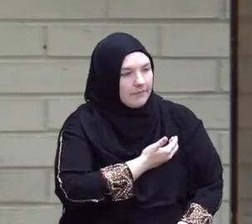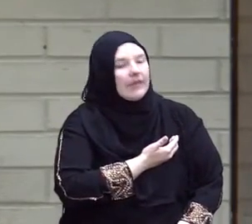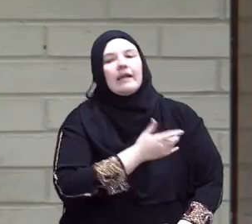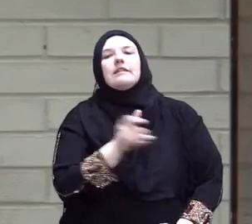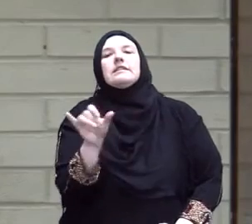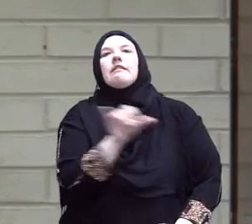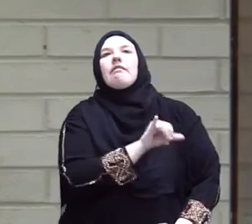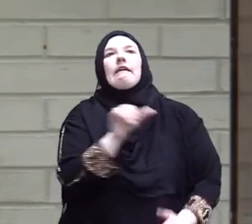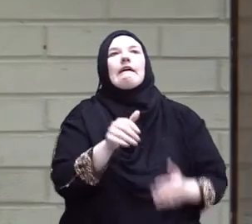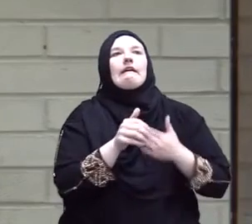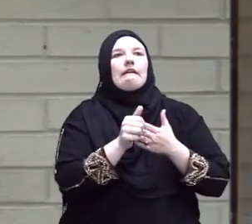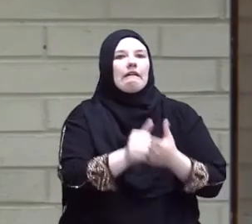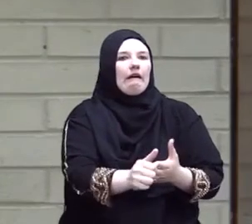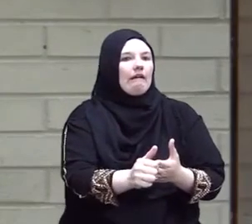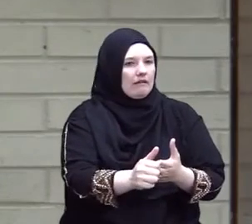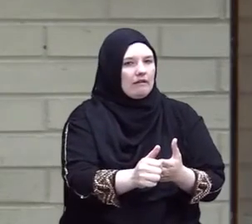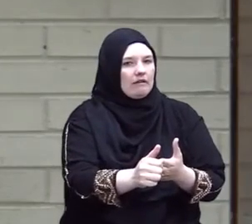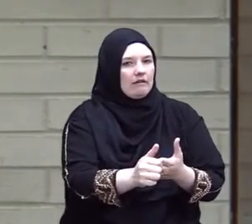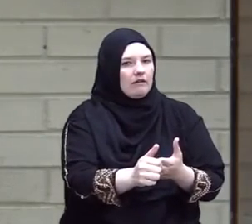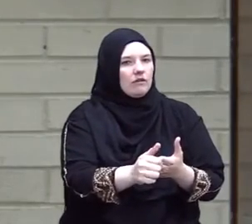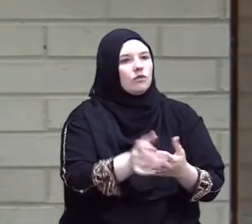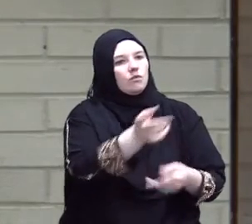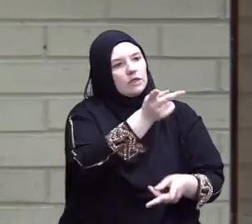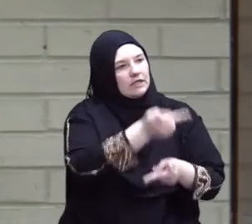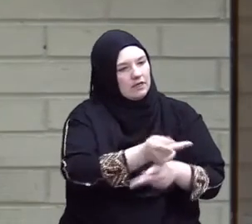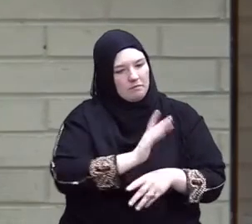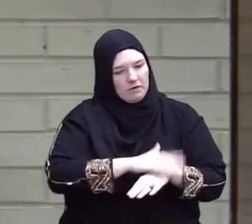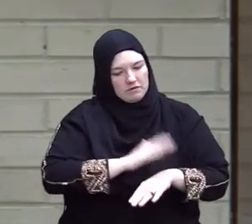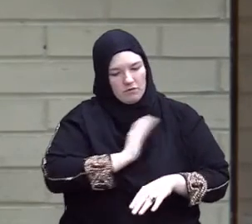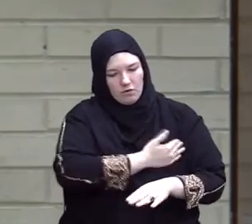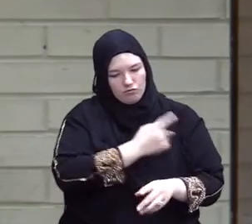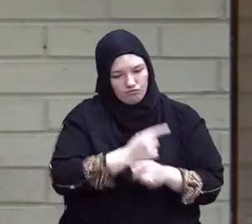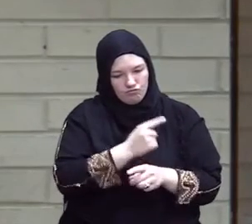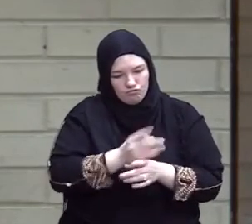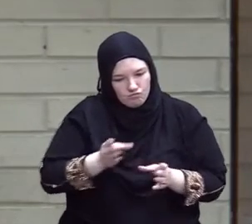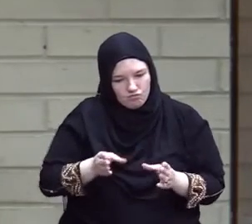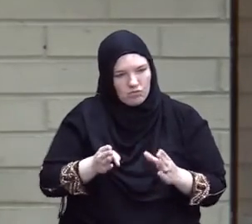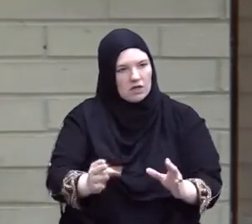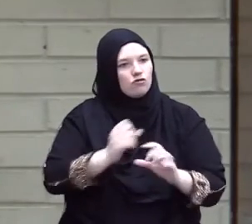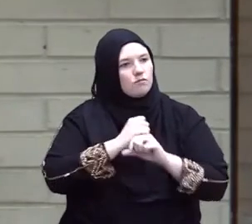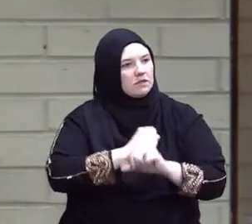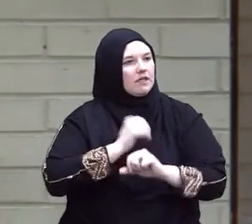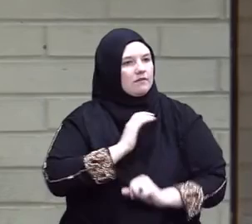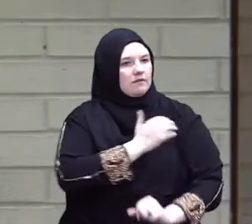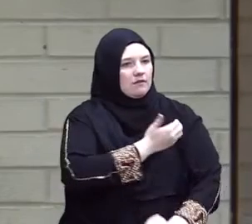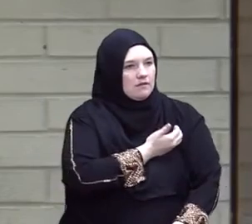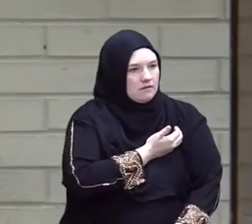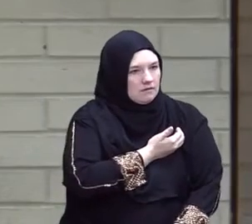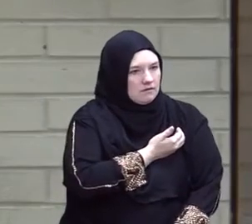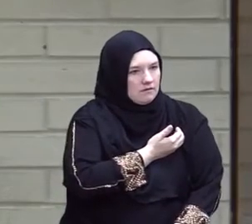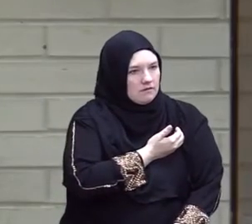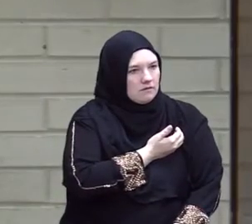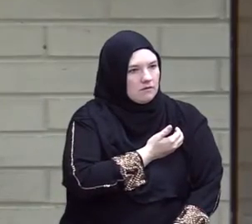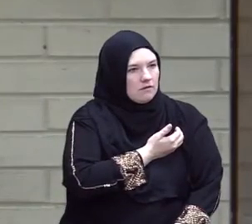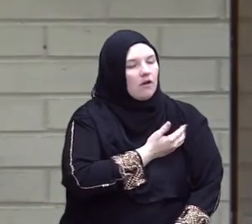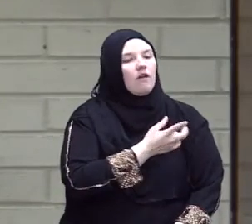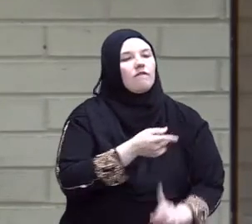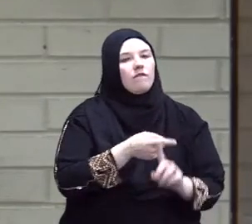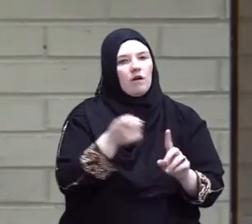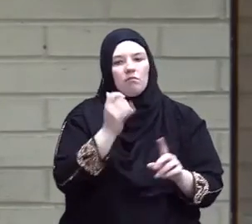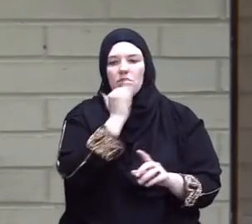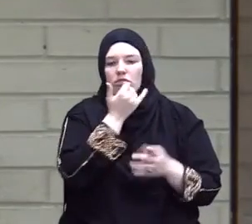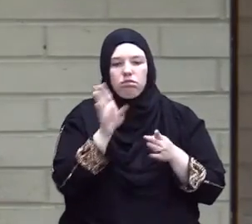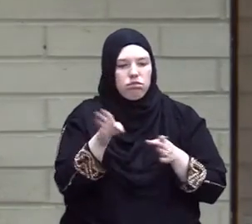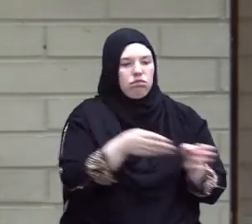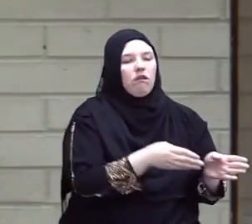Which means it is like guiding posts to keep us on the straight path and to protect us from getting off the